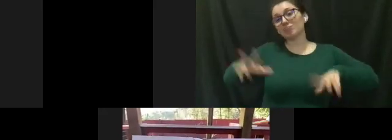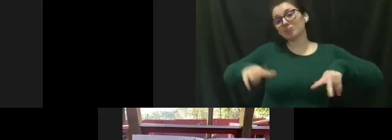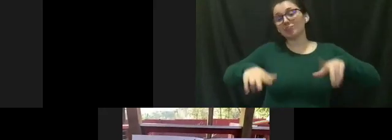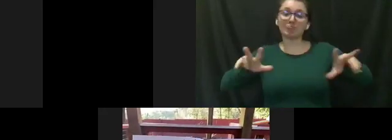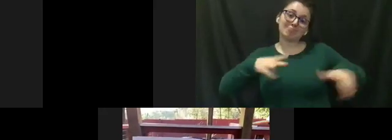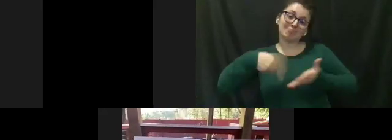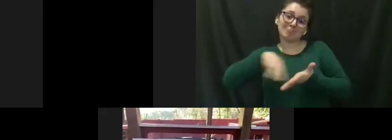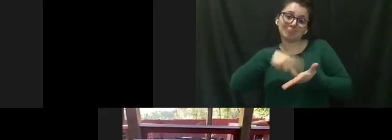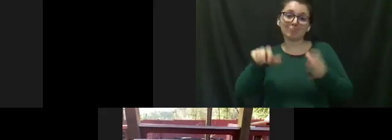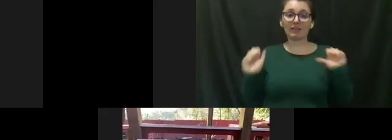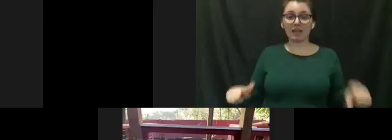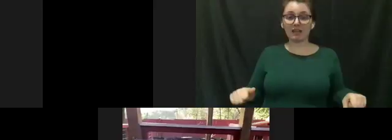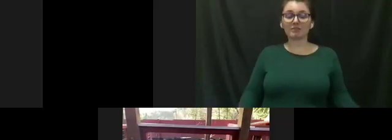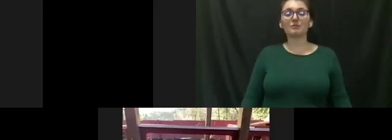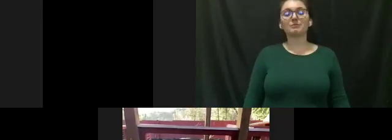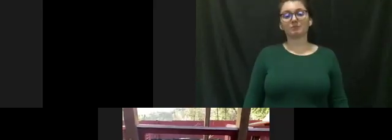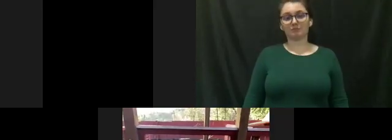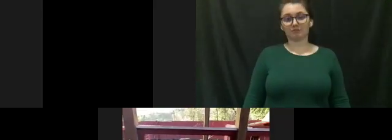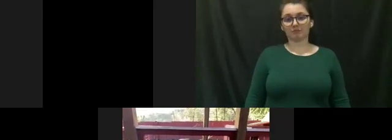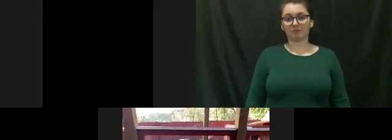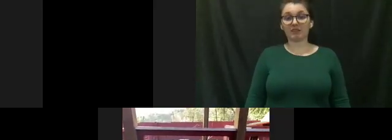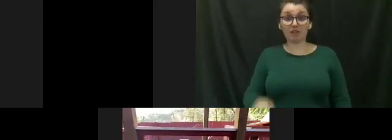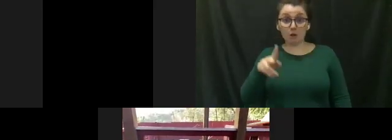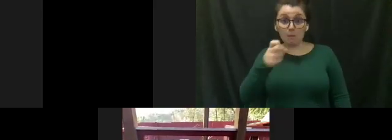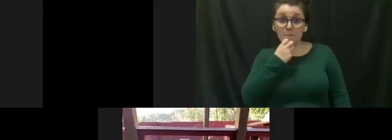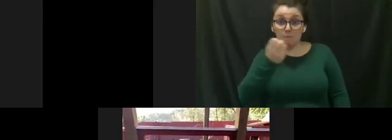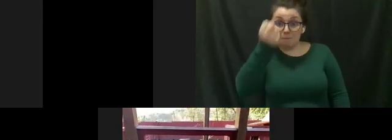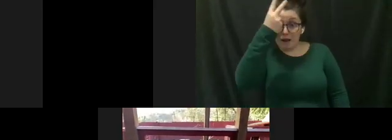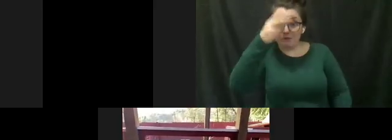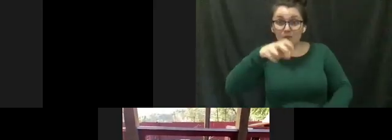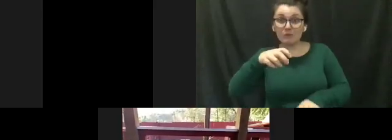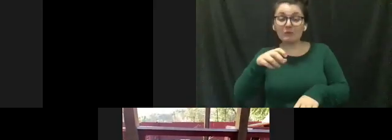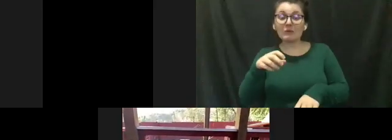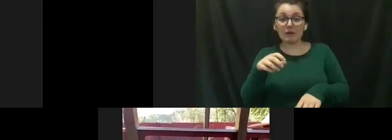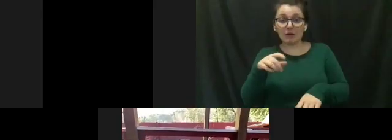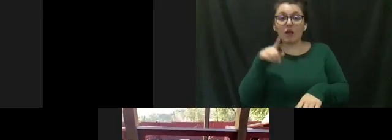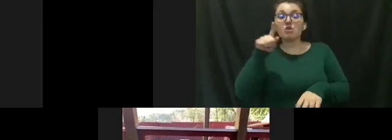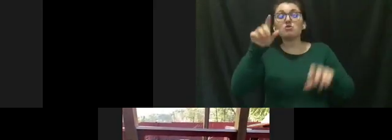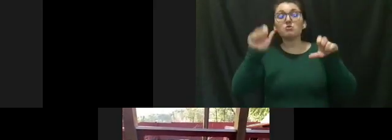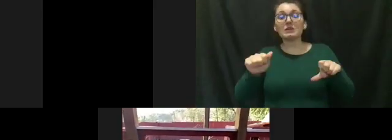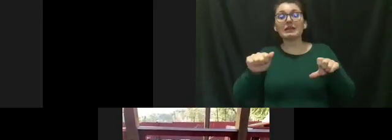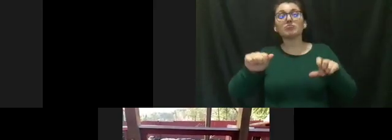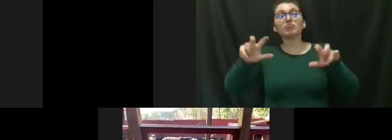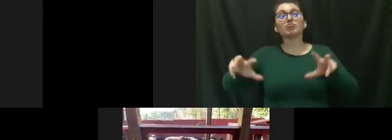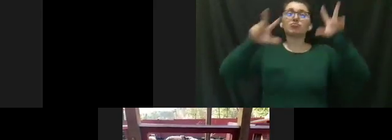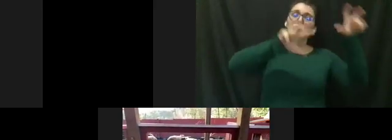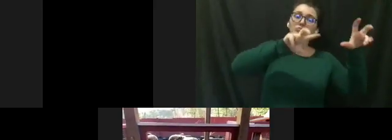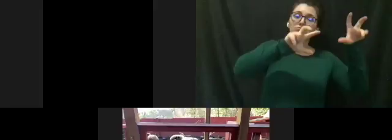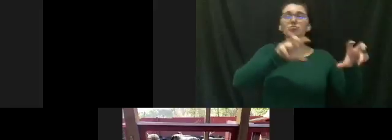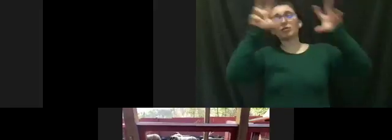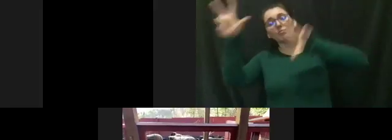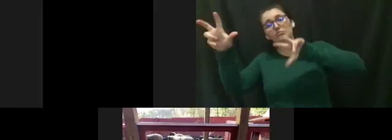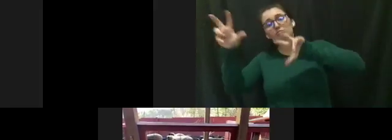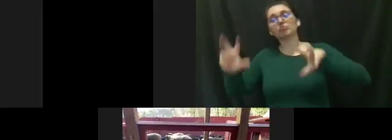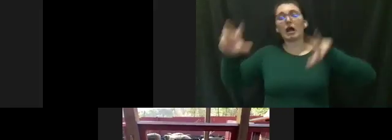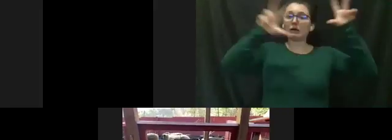water strider, you walk on water. And if you're a mountain goat, you leap from edge to ledge. And if